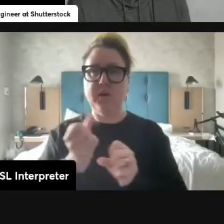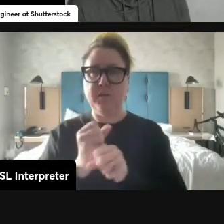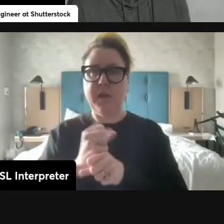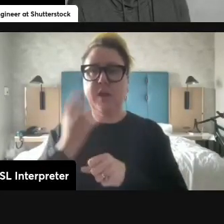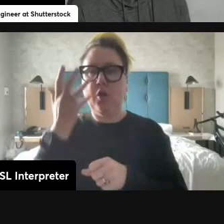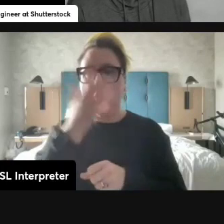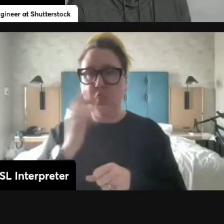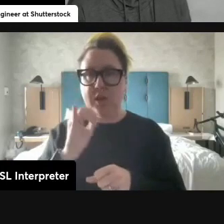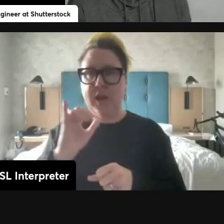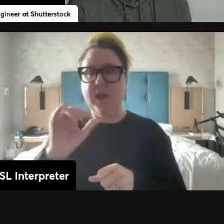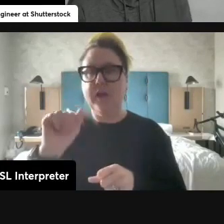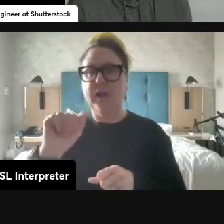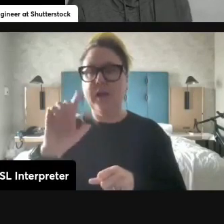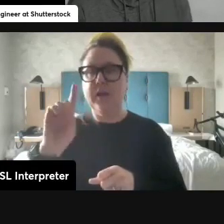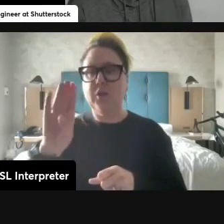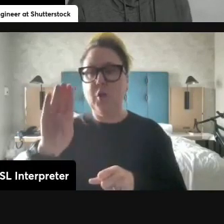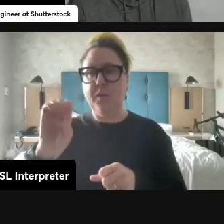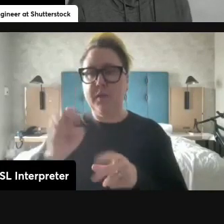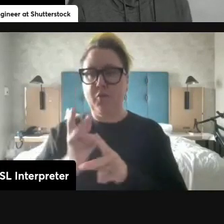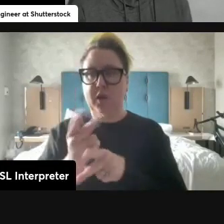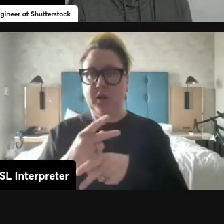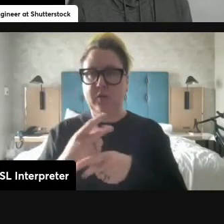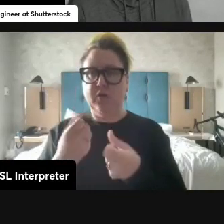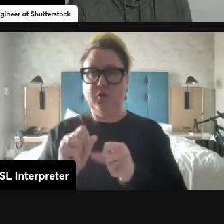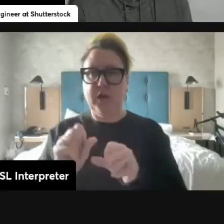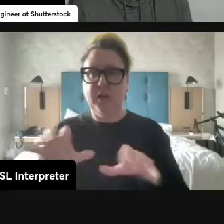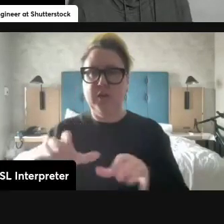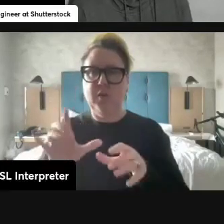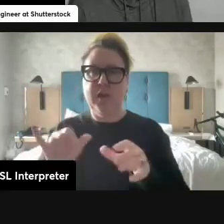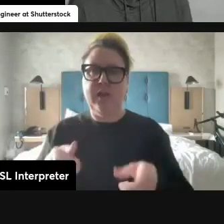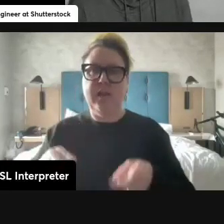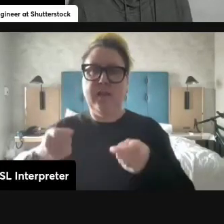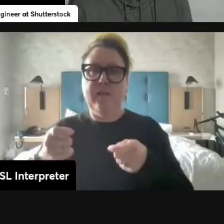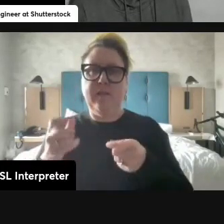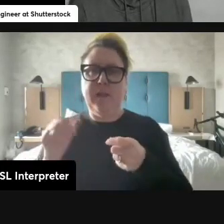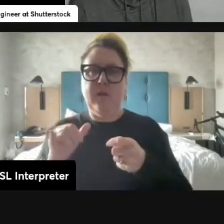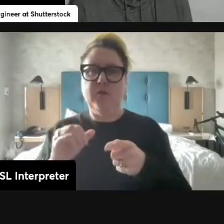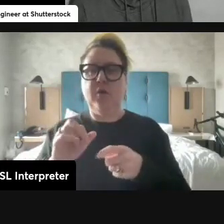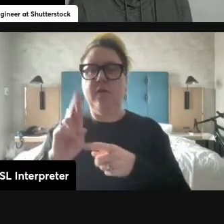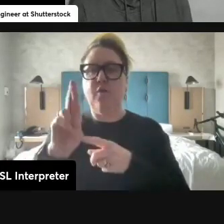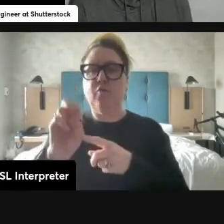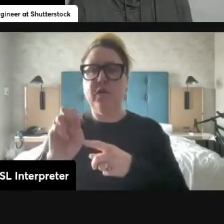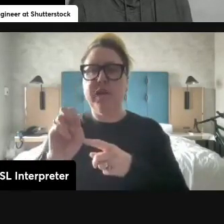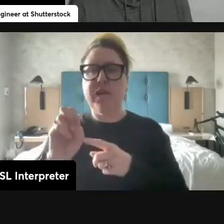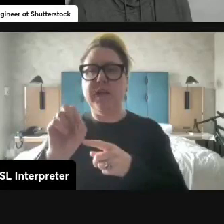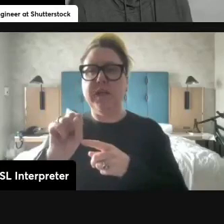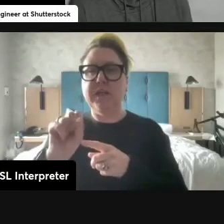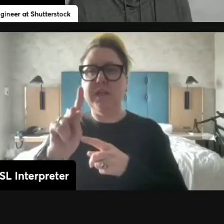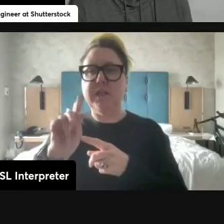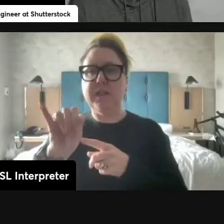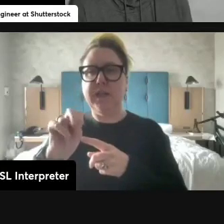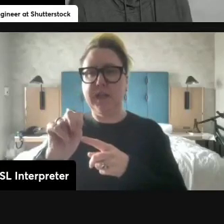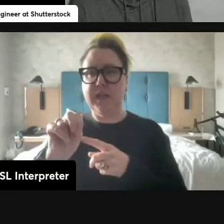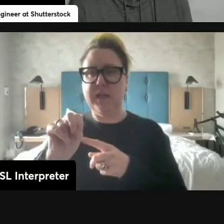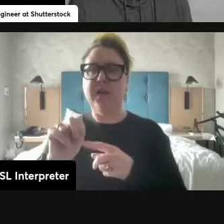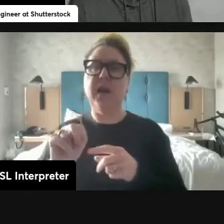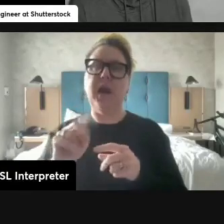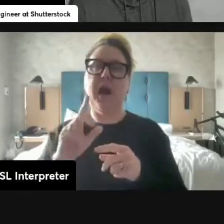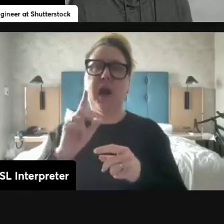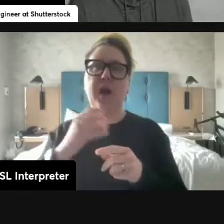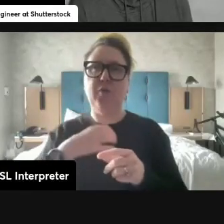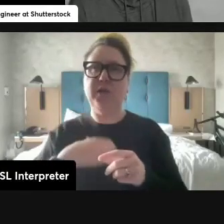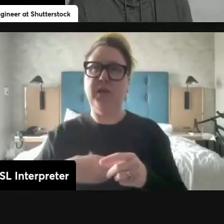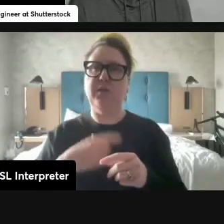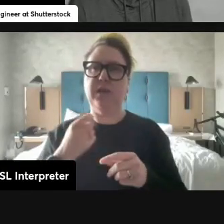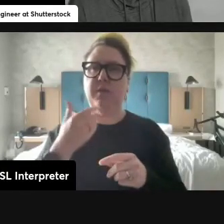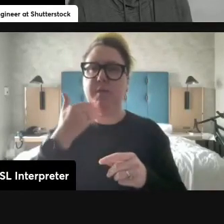product. So we're trying to do that lift now and kind of reskin it. And I wish that was a better out of the box experience to say, hey, you want to have your